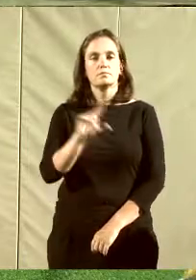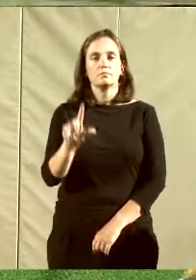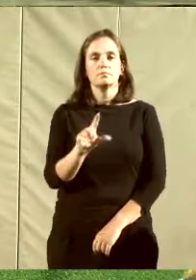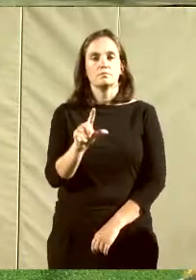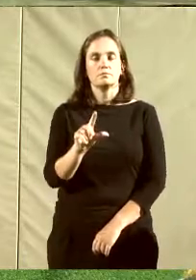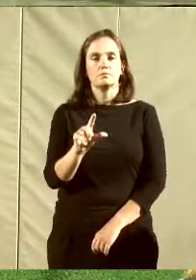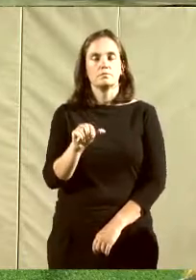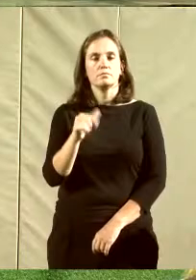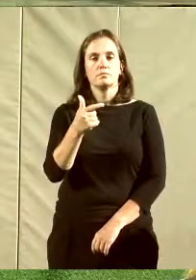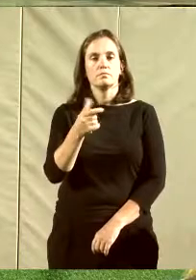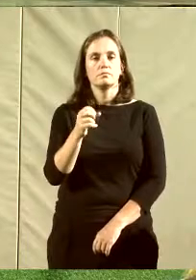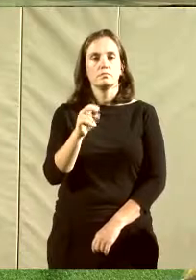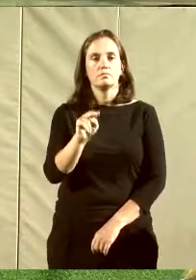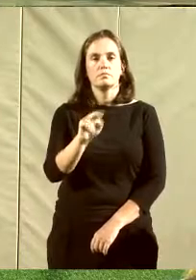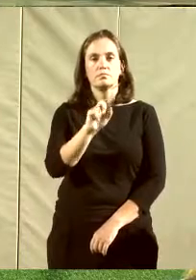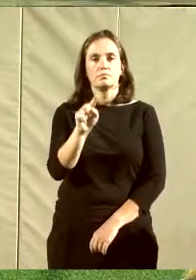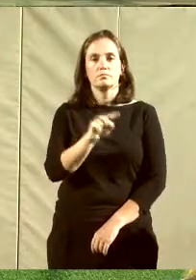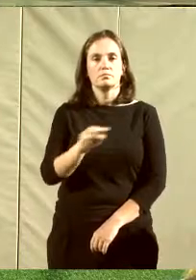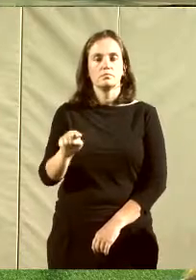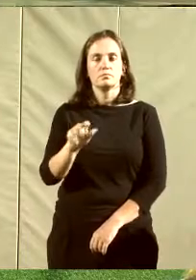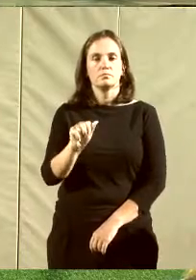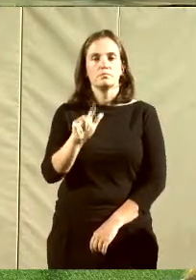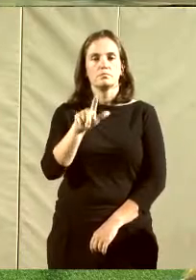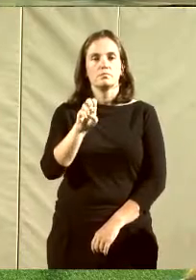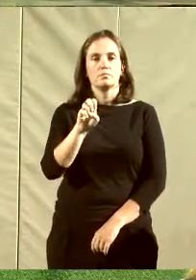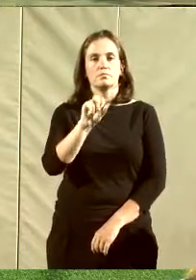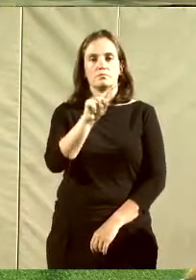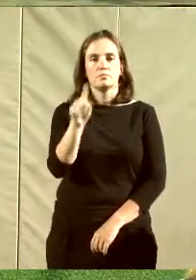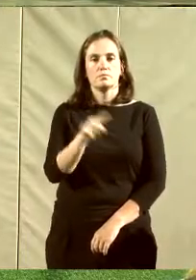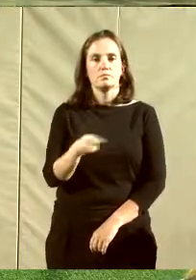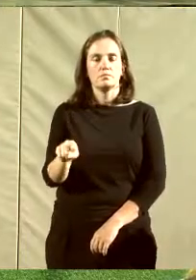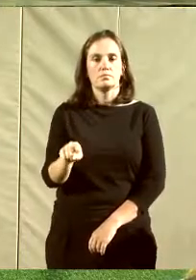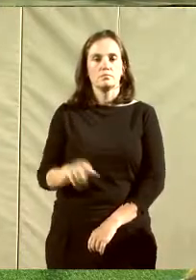Landon Joaquin Gonzalez.